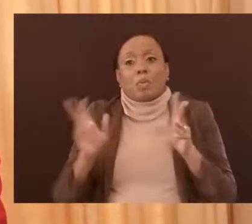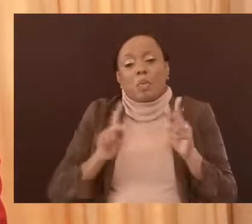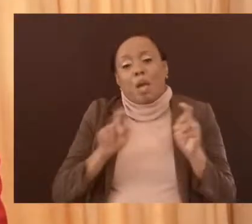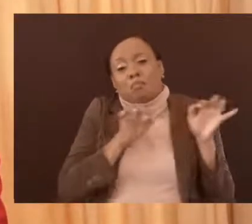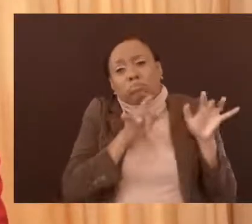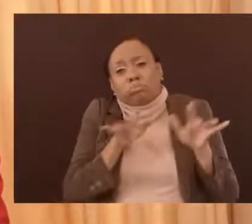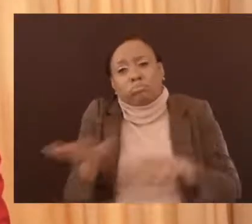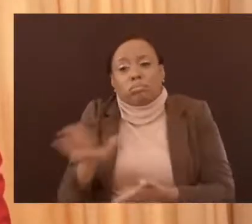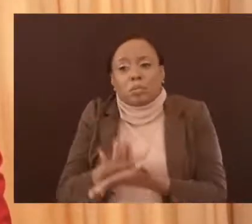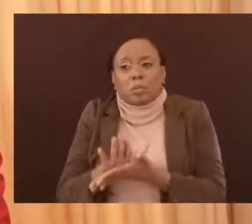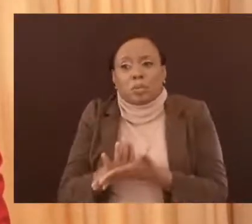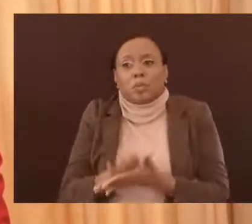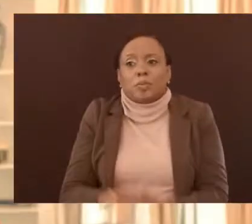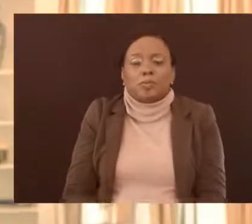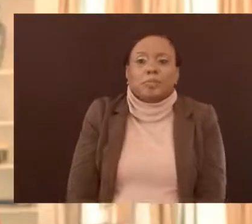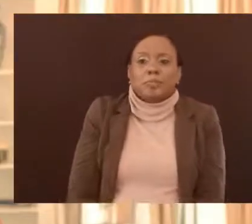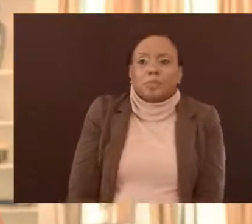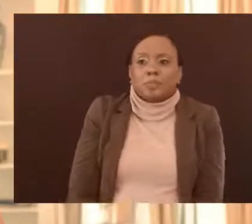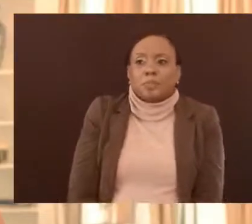tomorrow as well.